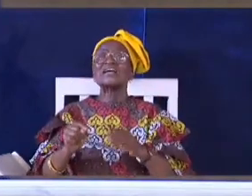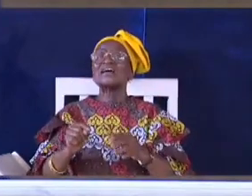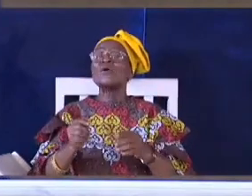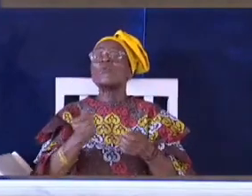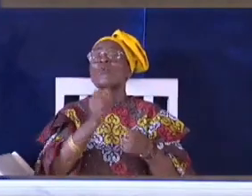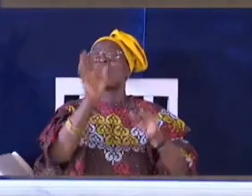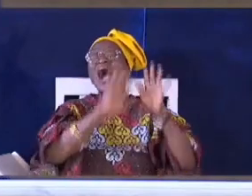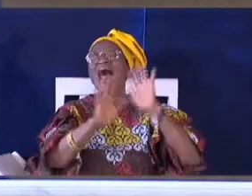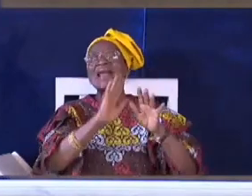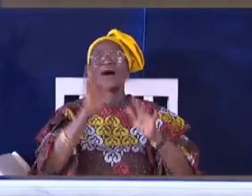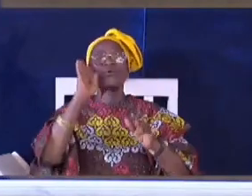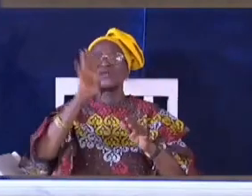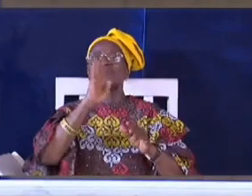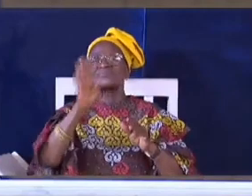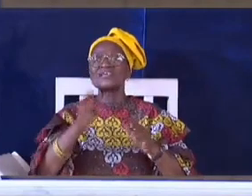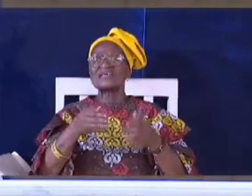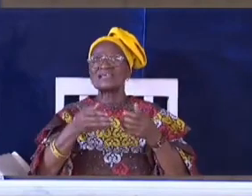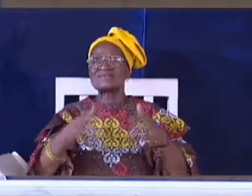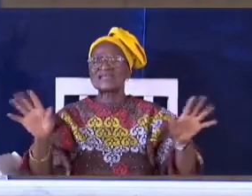And